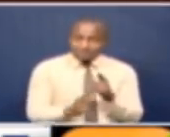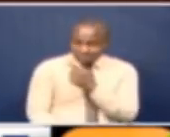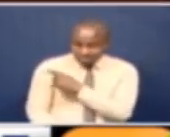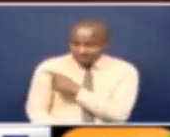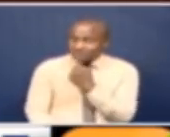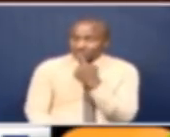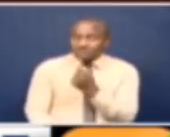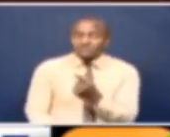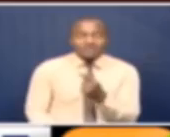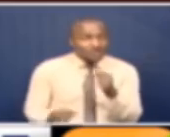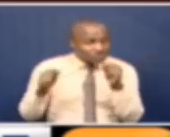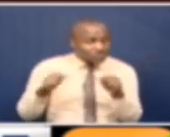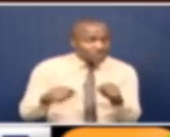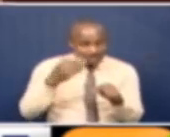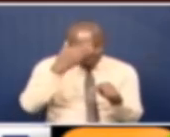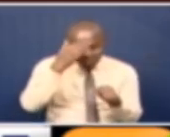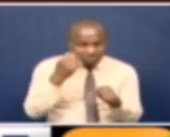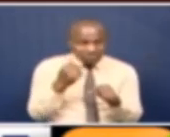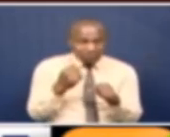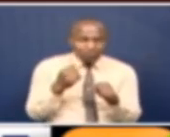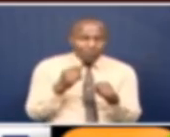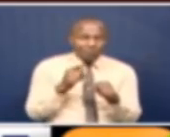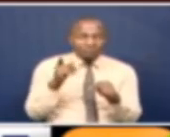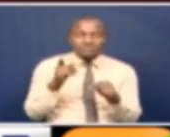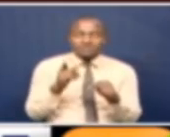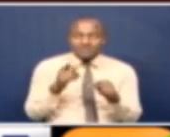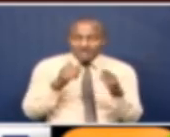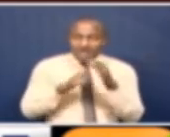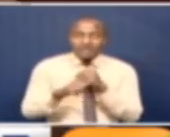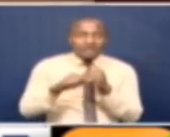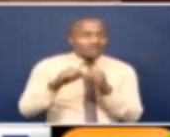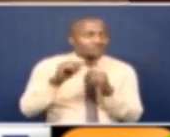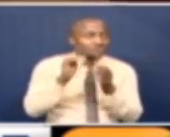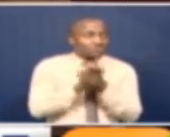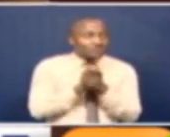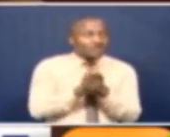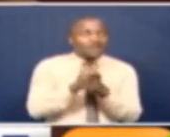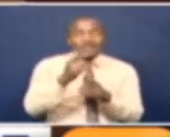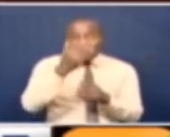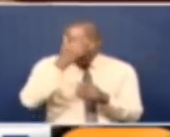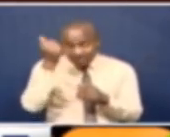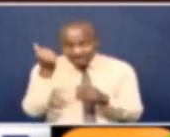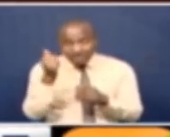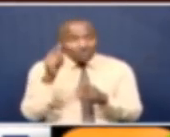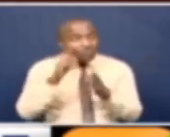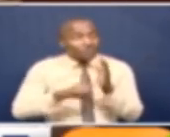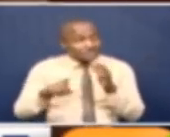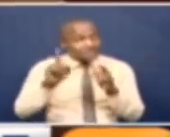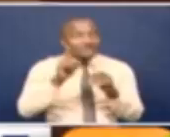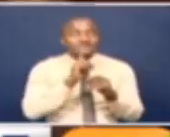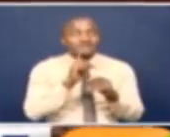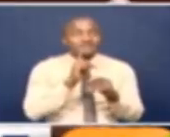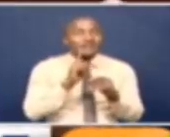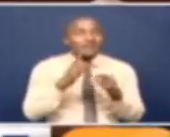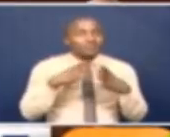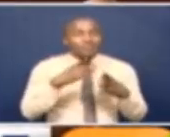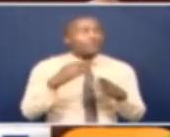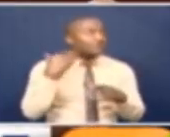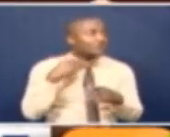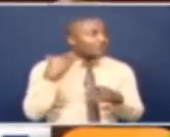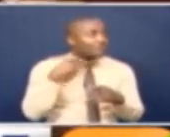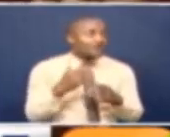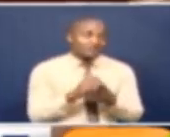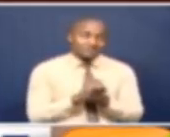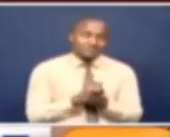that today, since he is now in bed with the Jubilee administration, for him to completely forget what he said. How are we to Niwezi? You